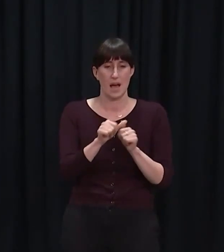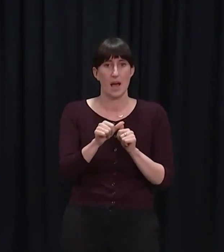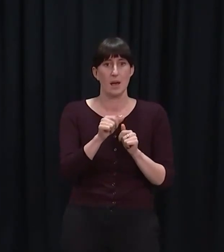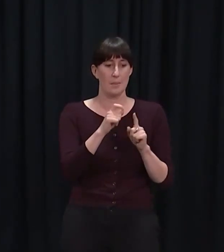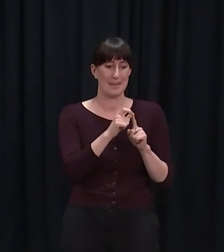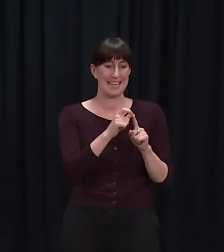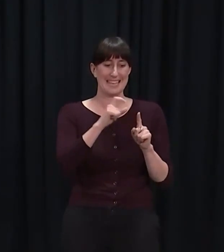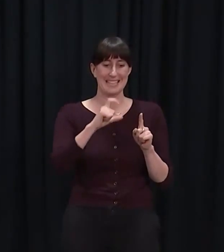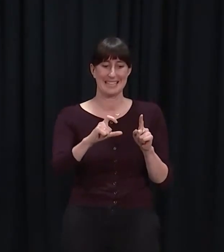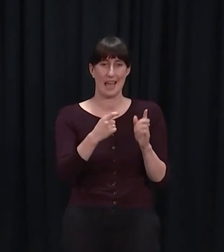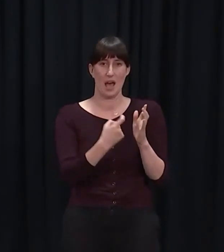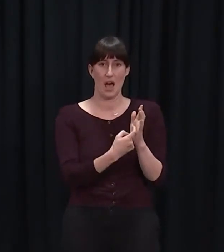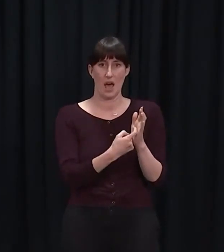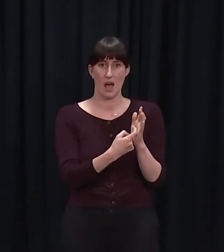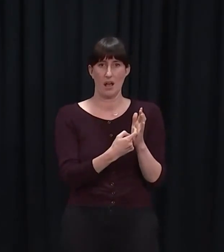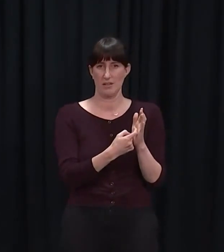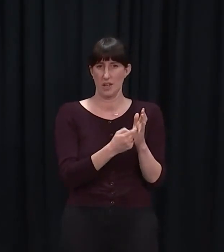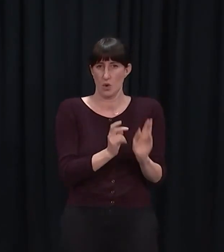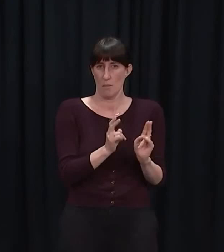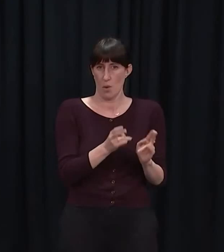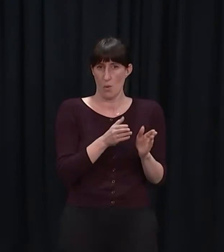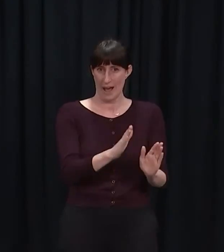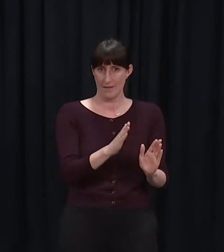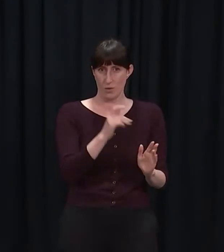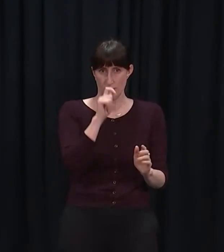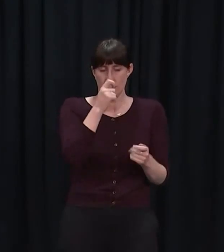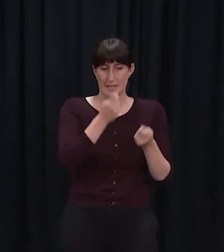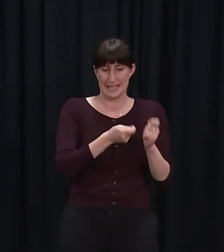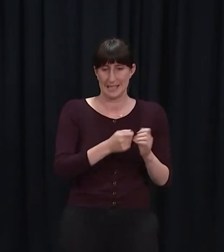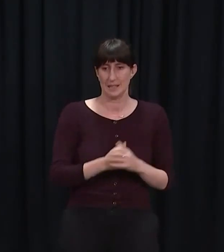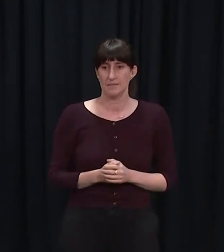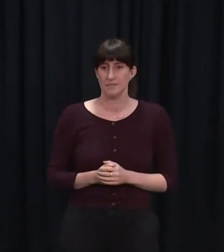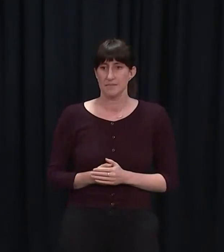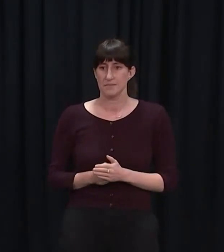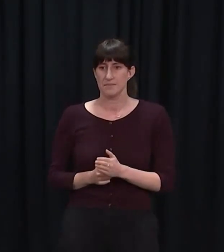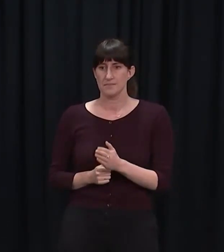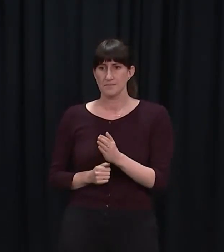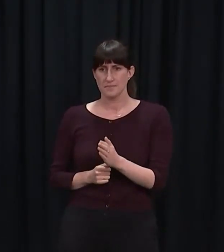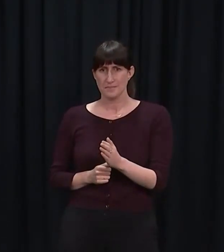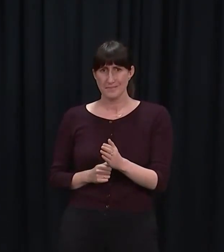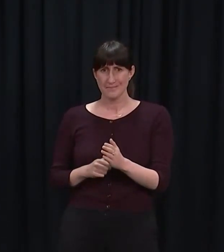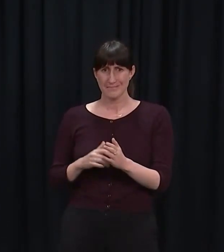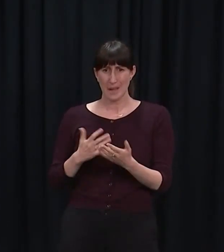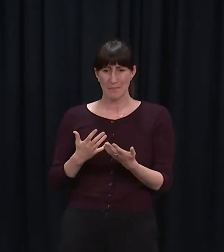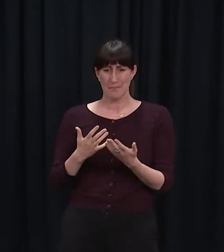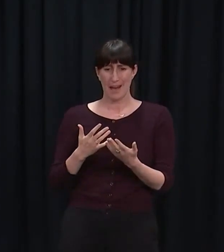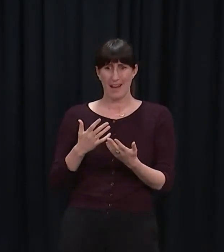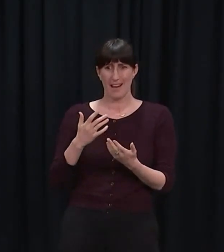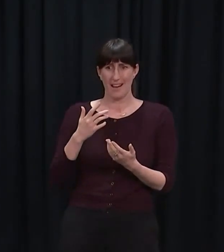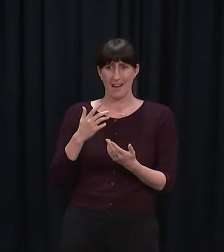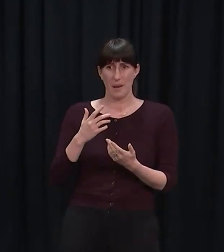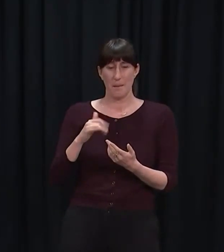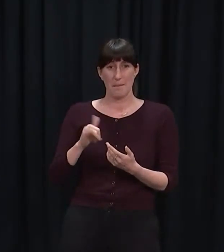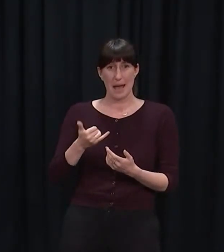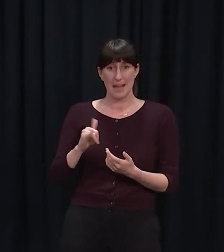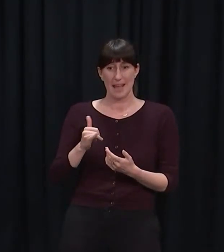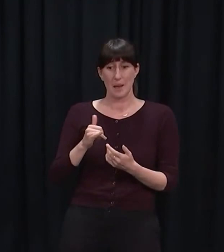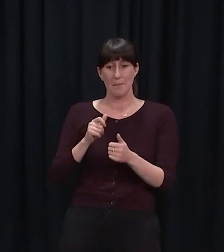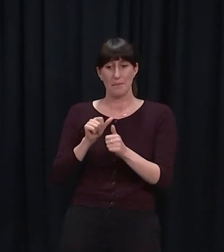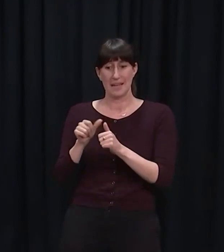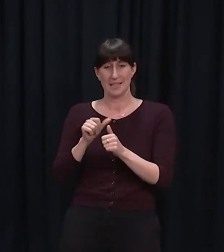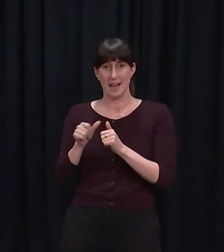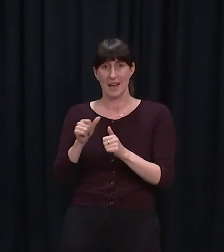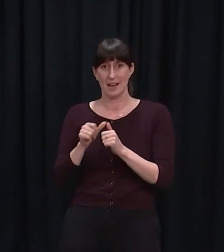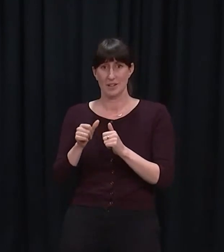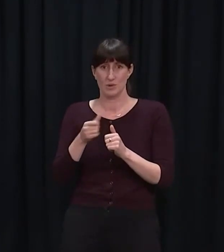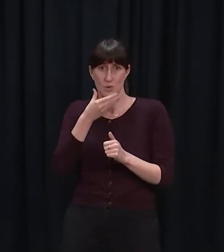at that point. So I wouldn't rule them out, though. An appropriate context for them then, and then we can save the PCR testing resources for